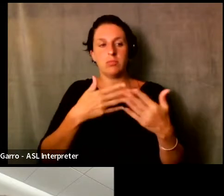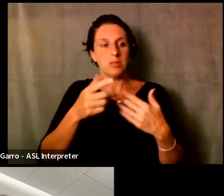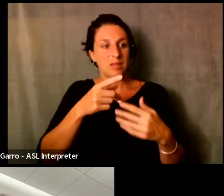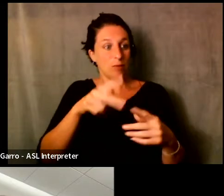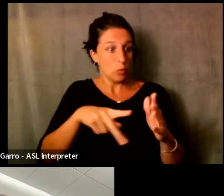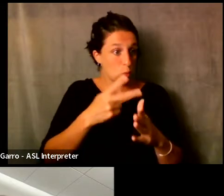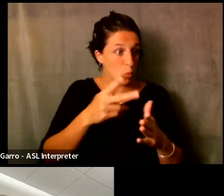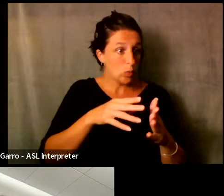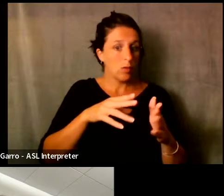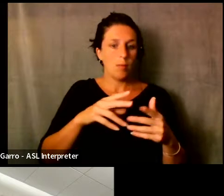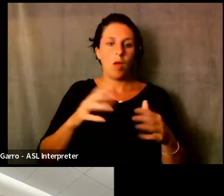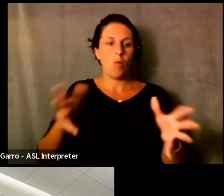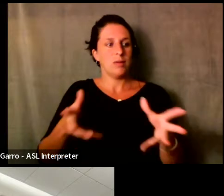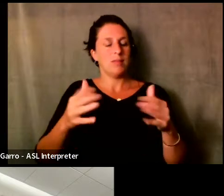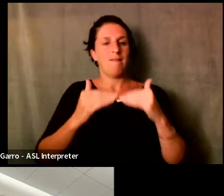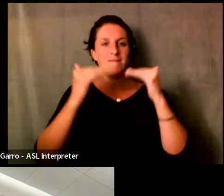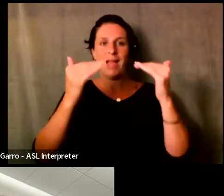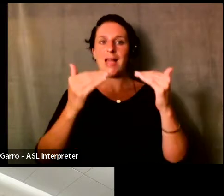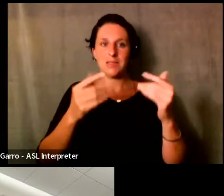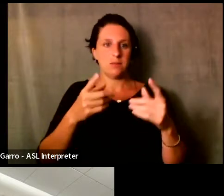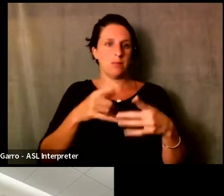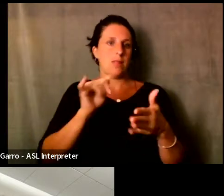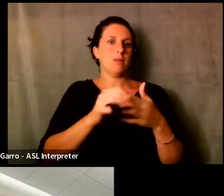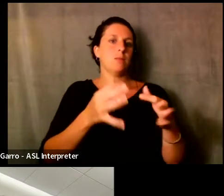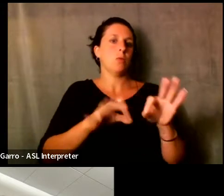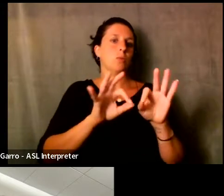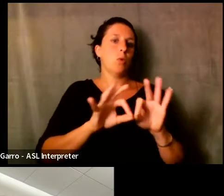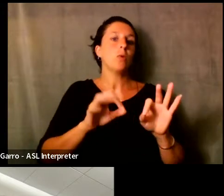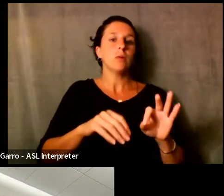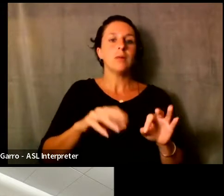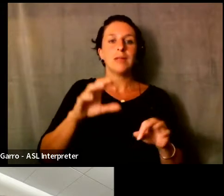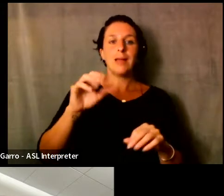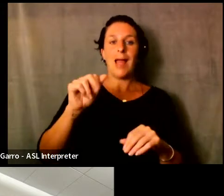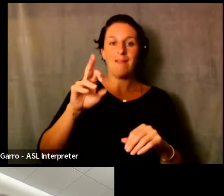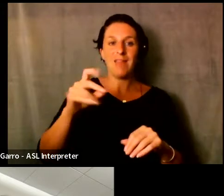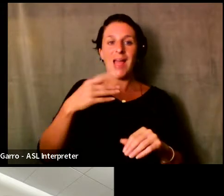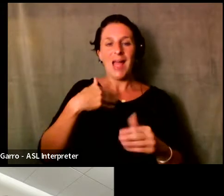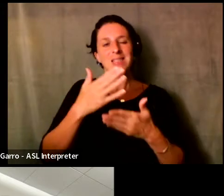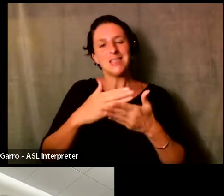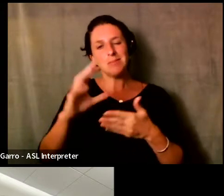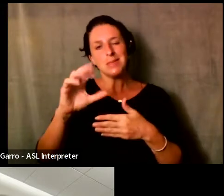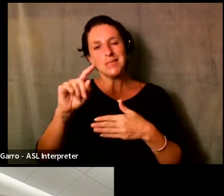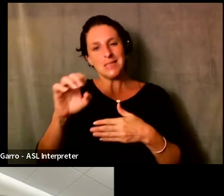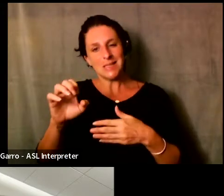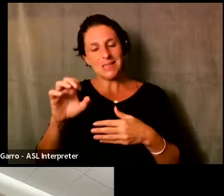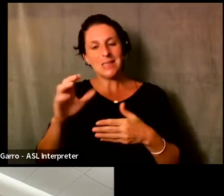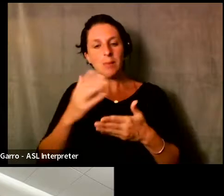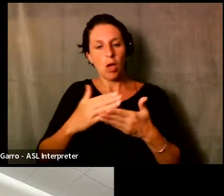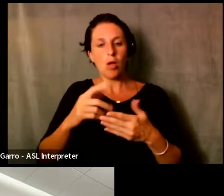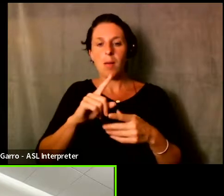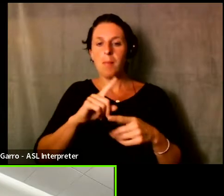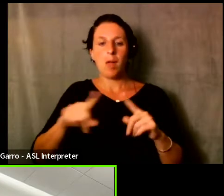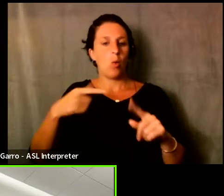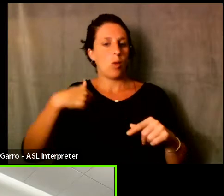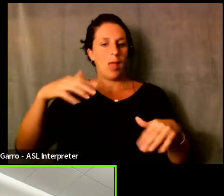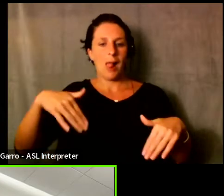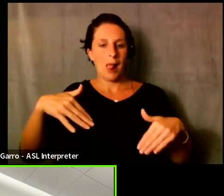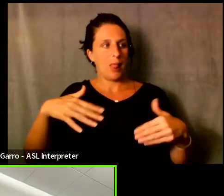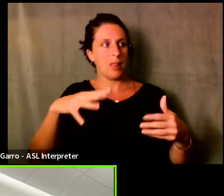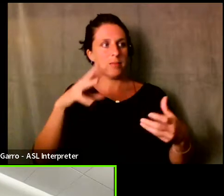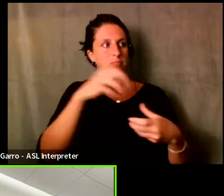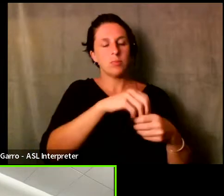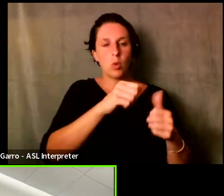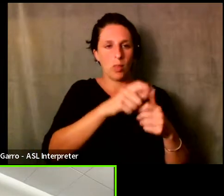rigor. So no, and I think it's actually, and I think AVID actually does have some CTE elements to it, but we haven't engaged with them explicitly. Okay,